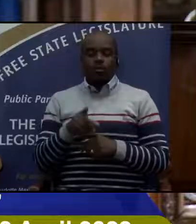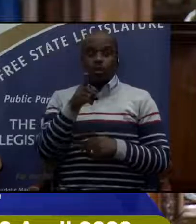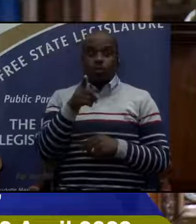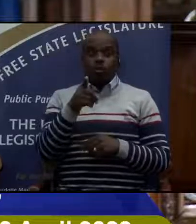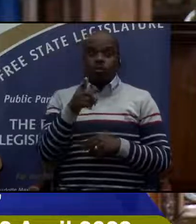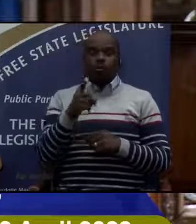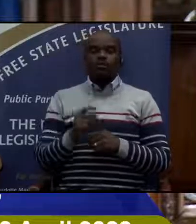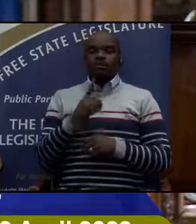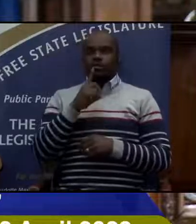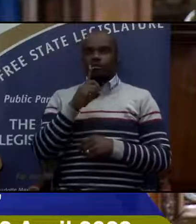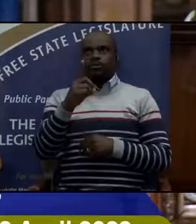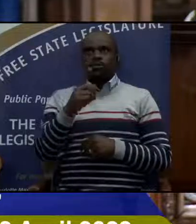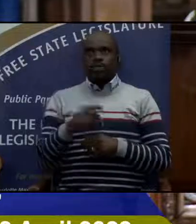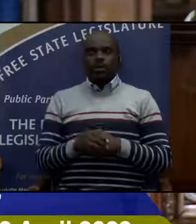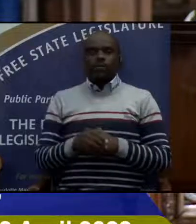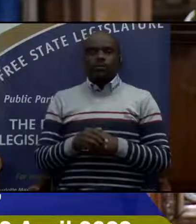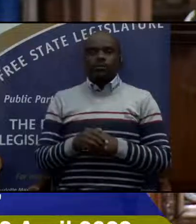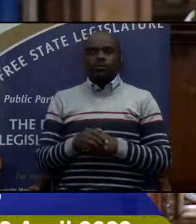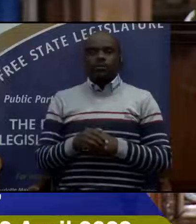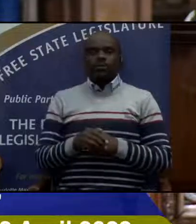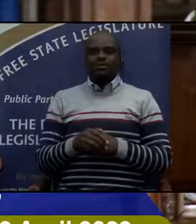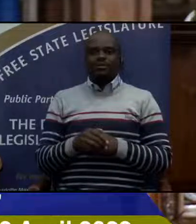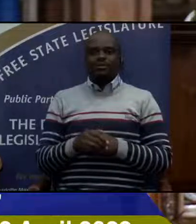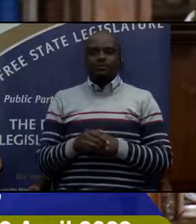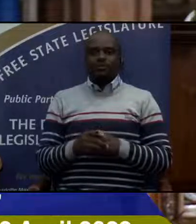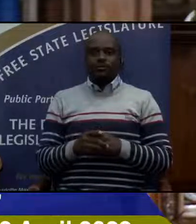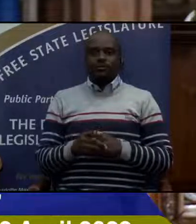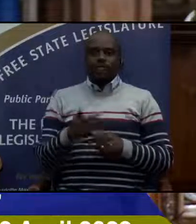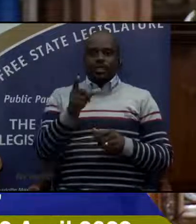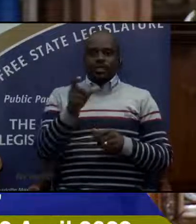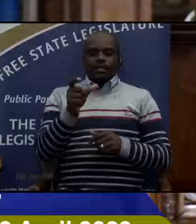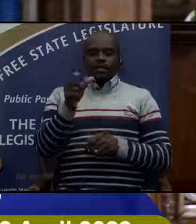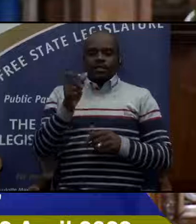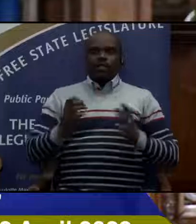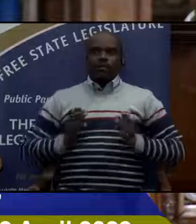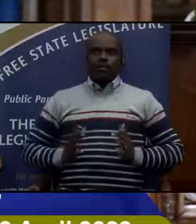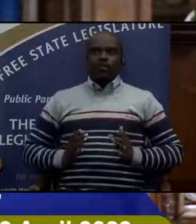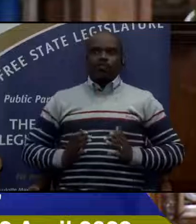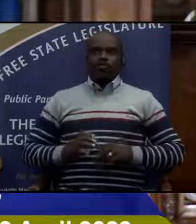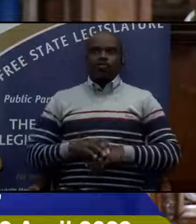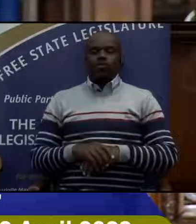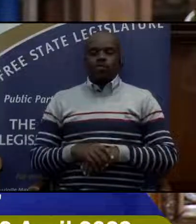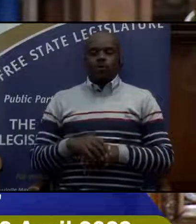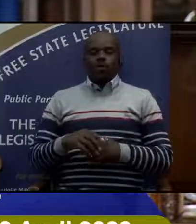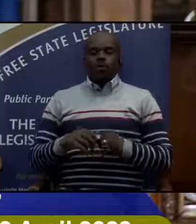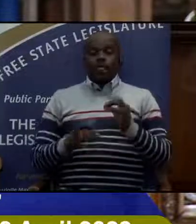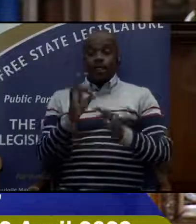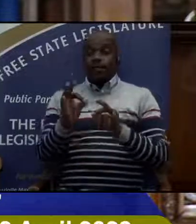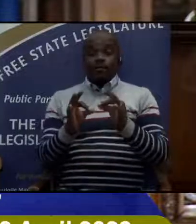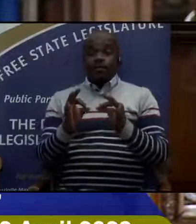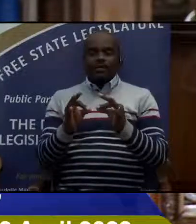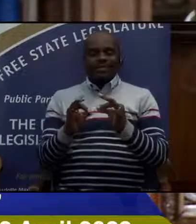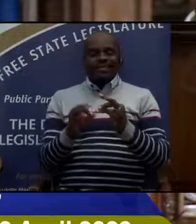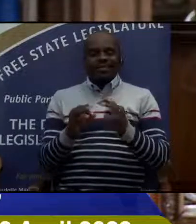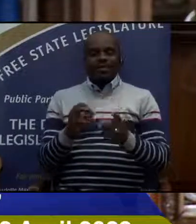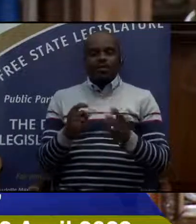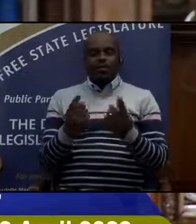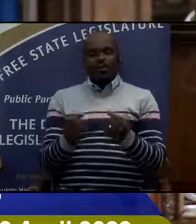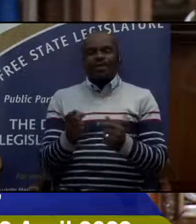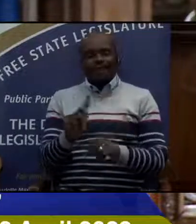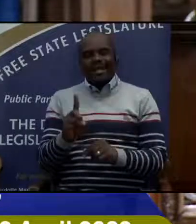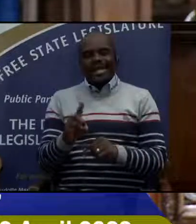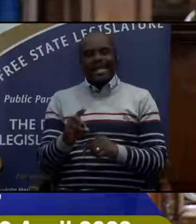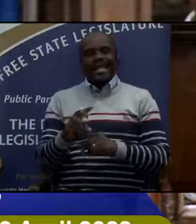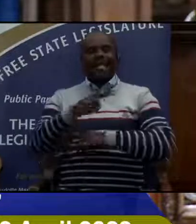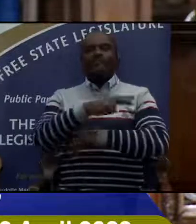You spoke about what is happening on farms.